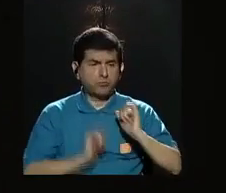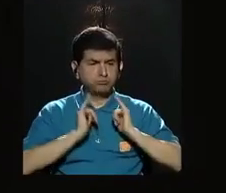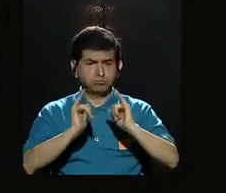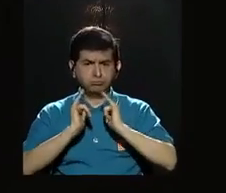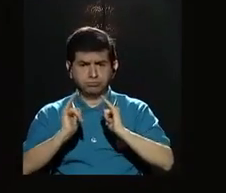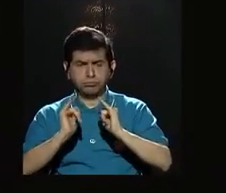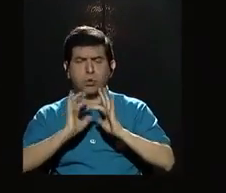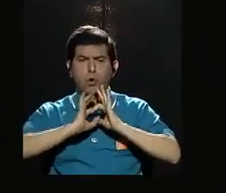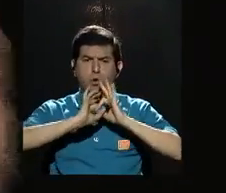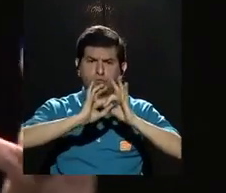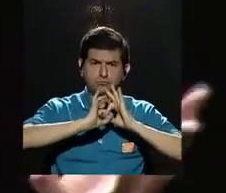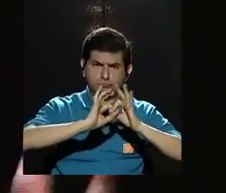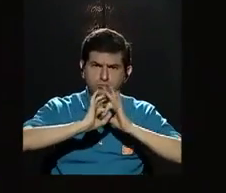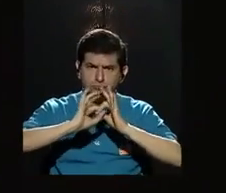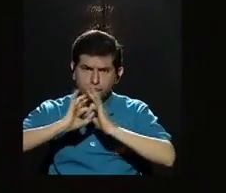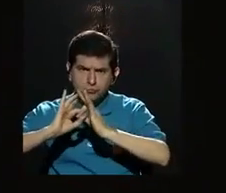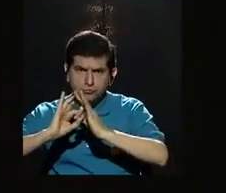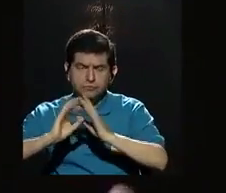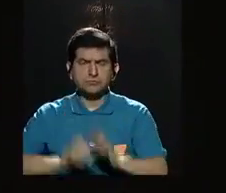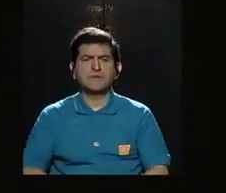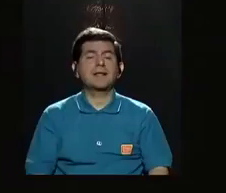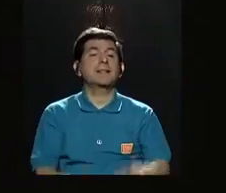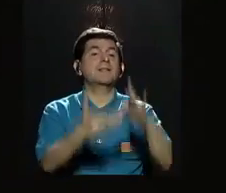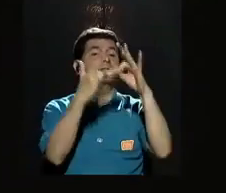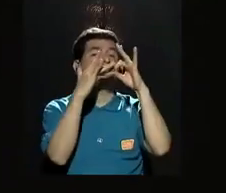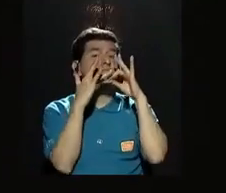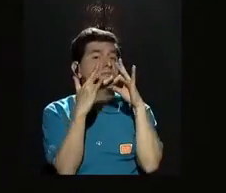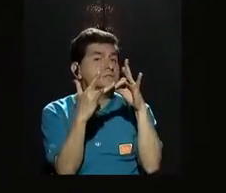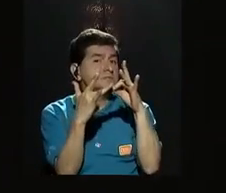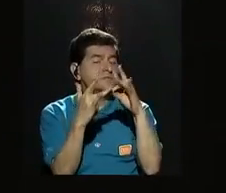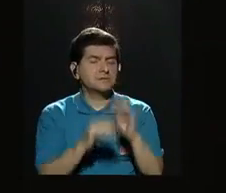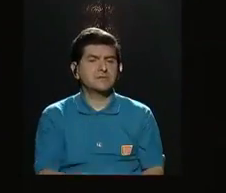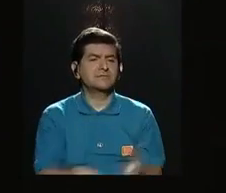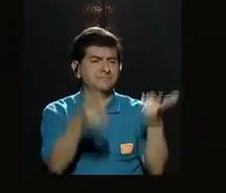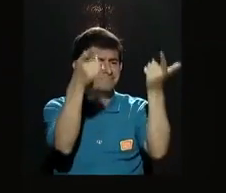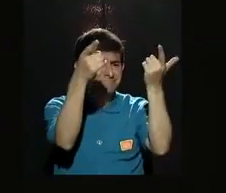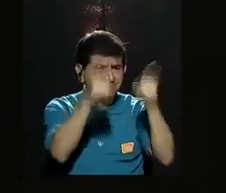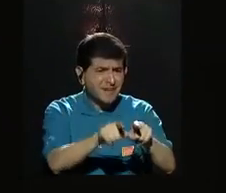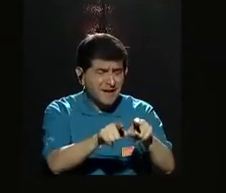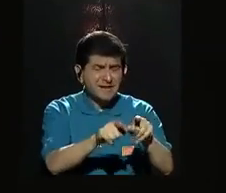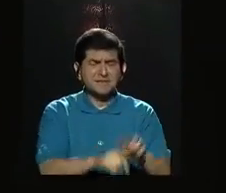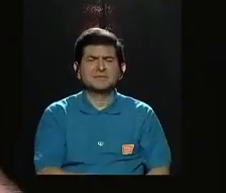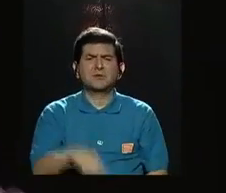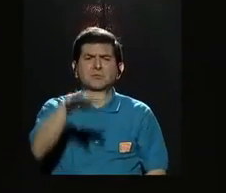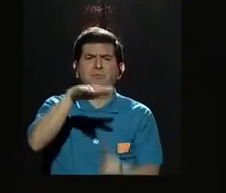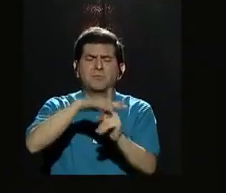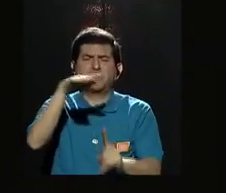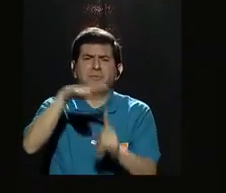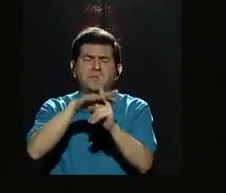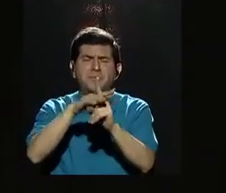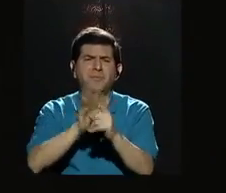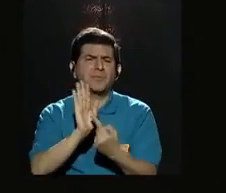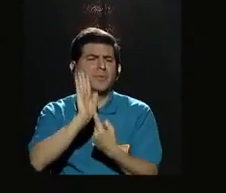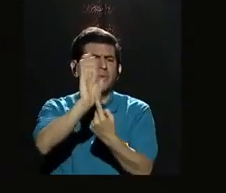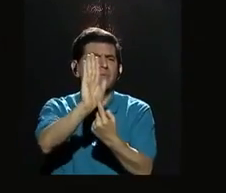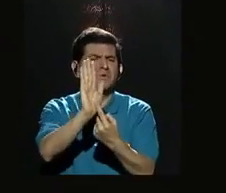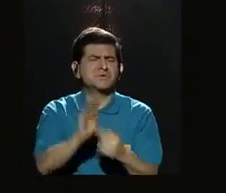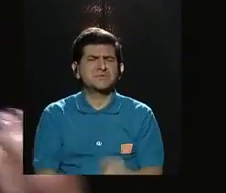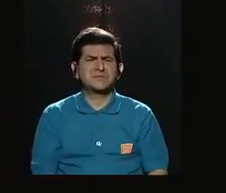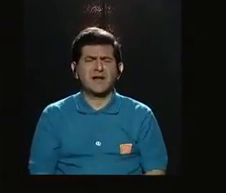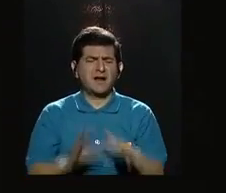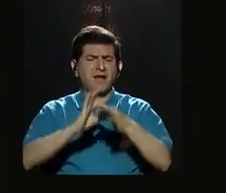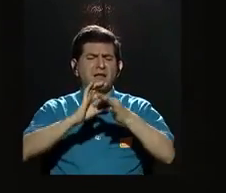relations, especially in cases which appear to reveal disconnections